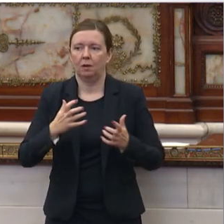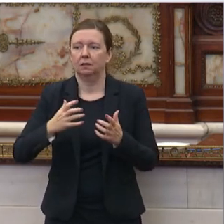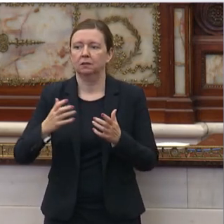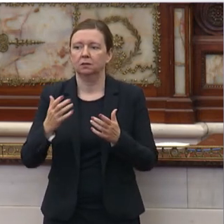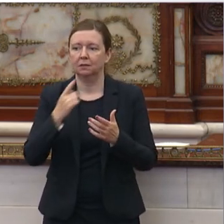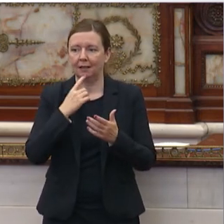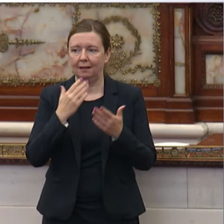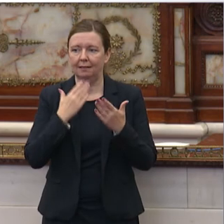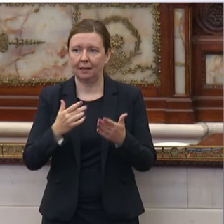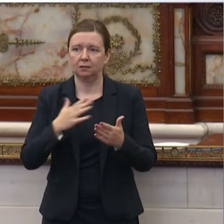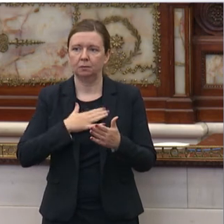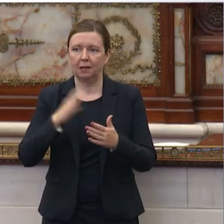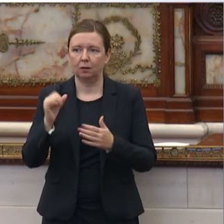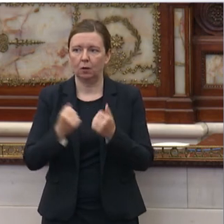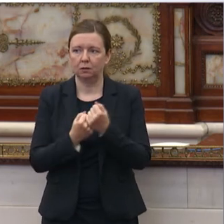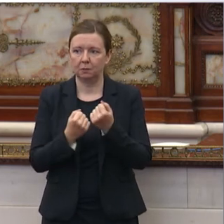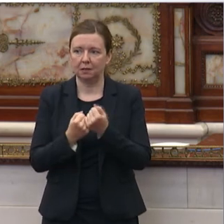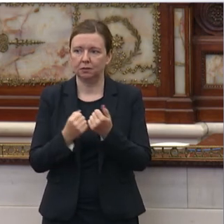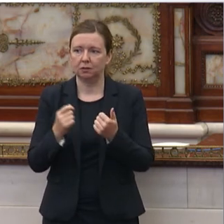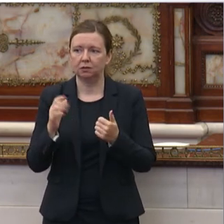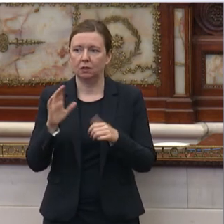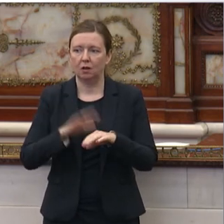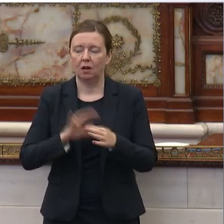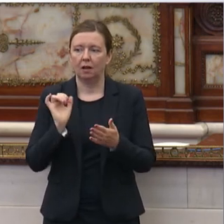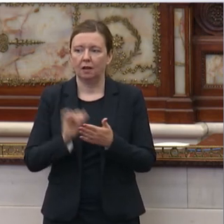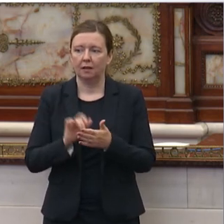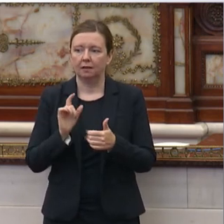express thanks to my co-sponsors on this,